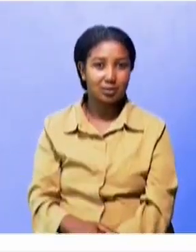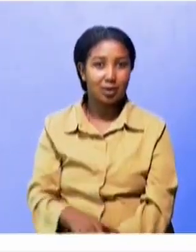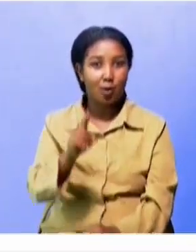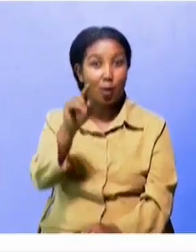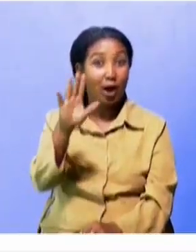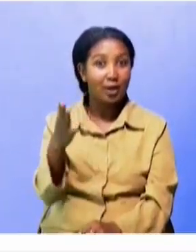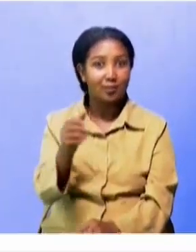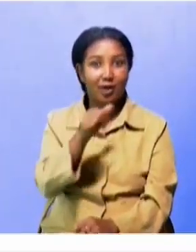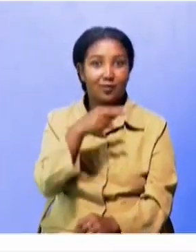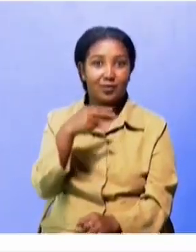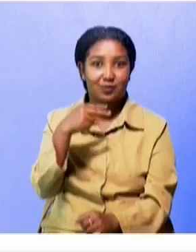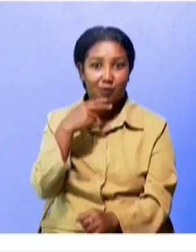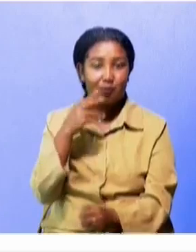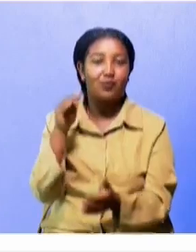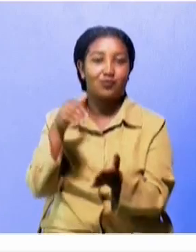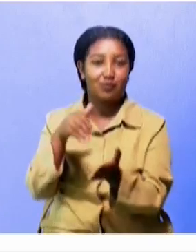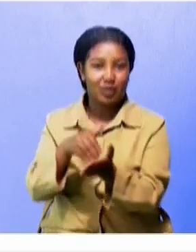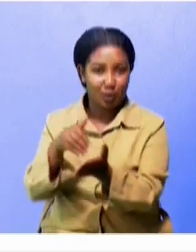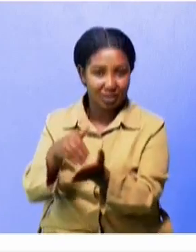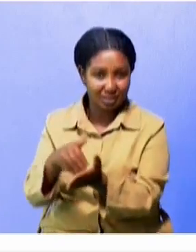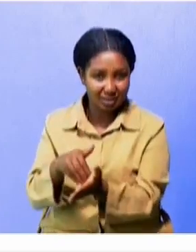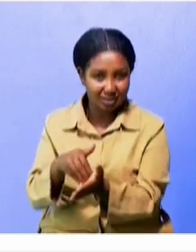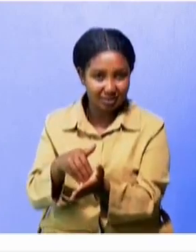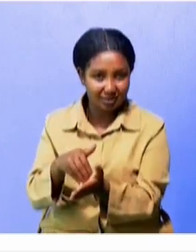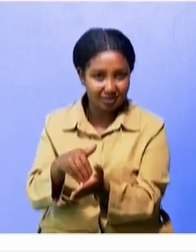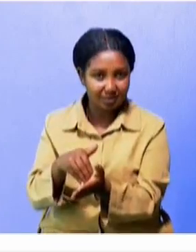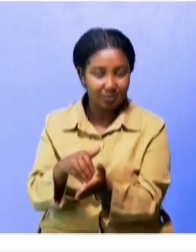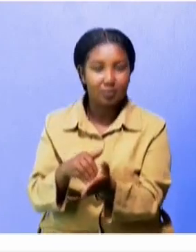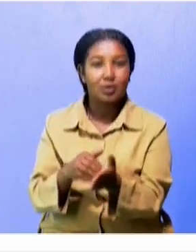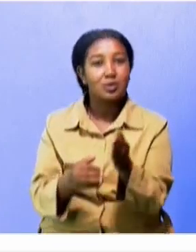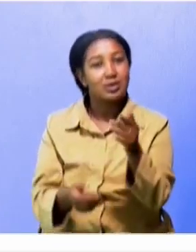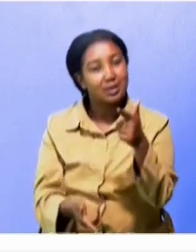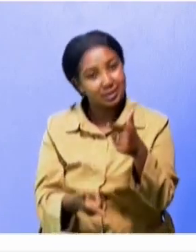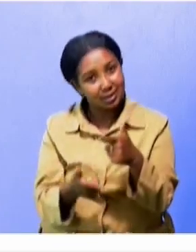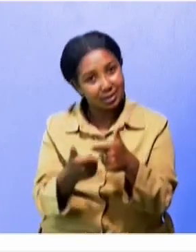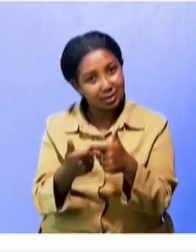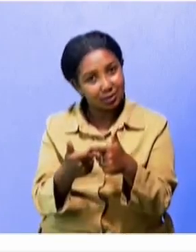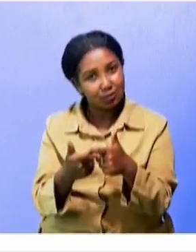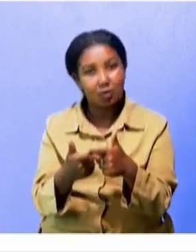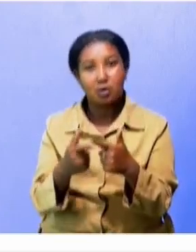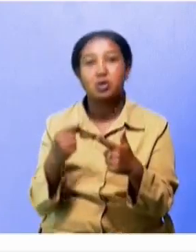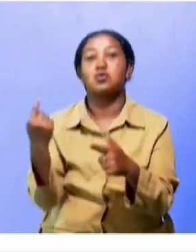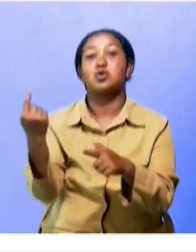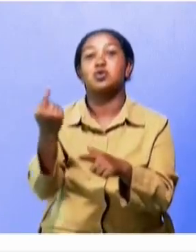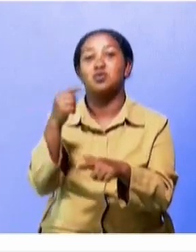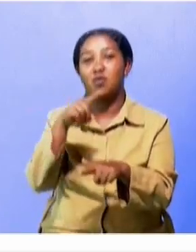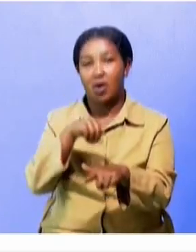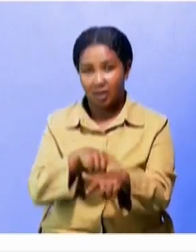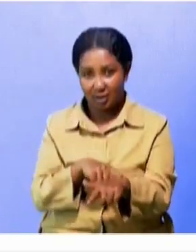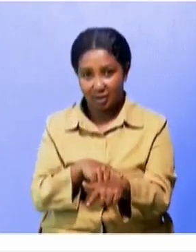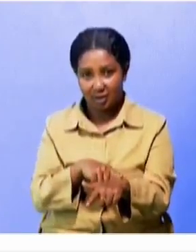kind of adverbs of frequency. There is one that is usually.